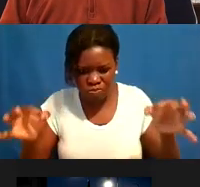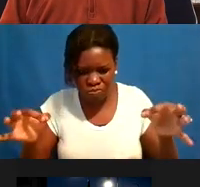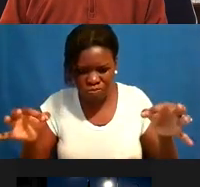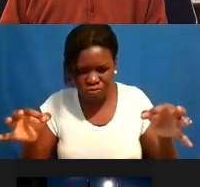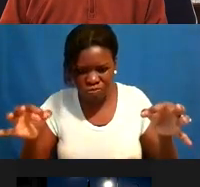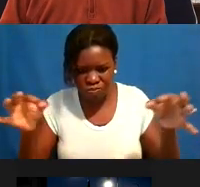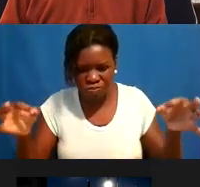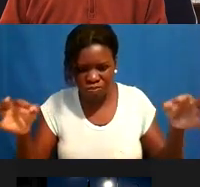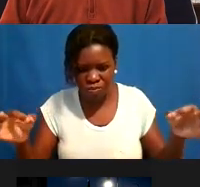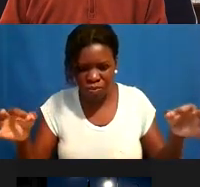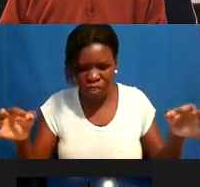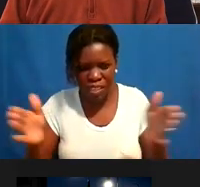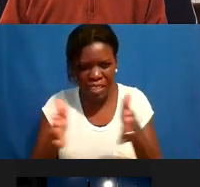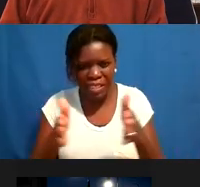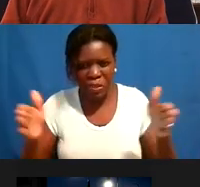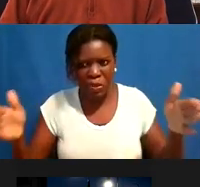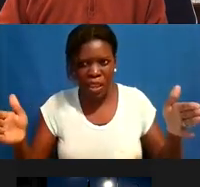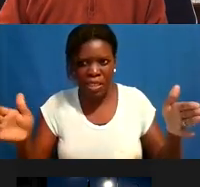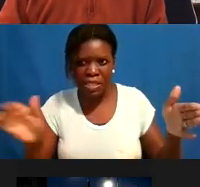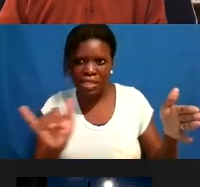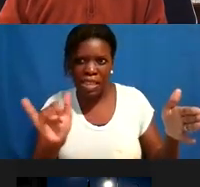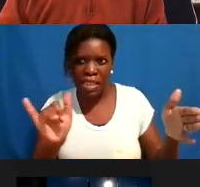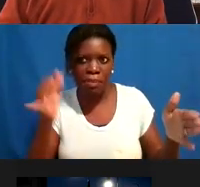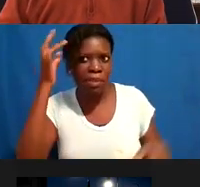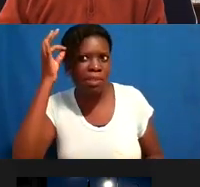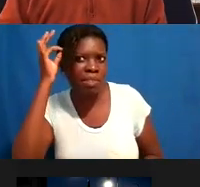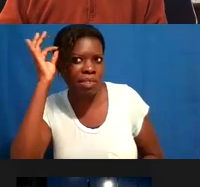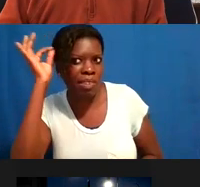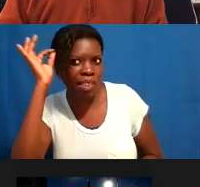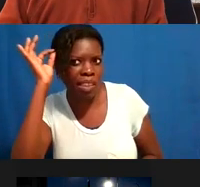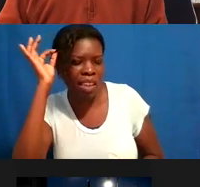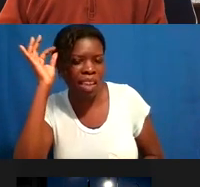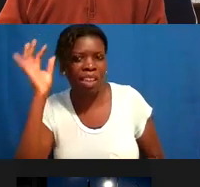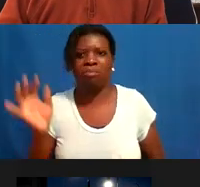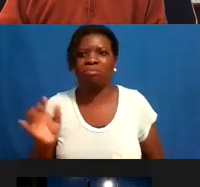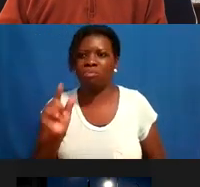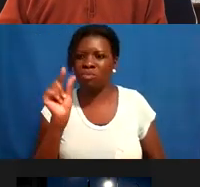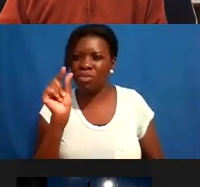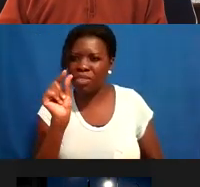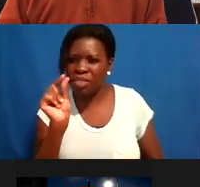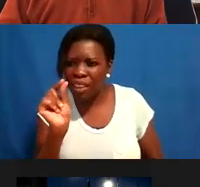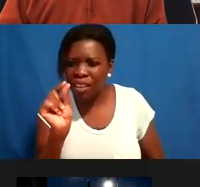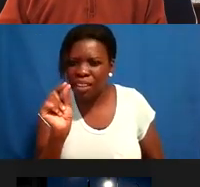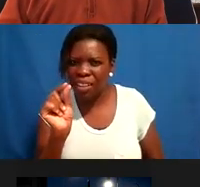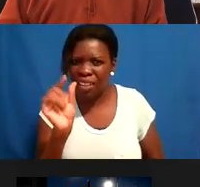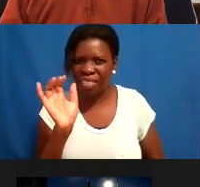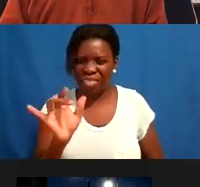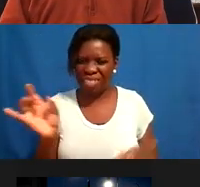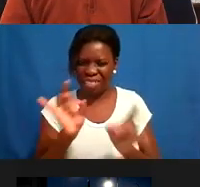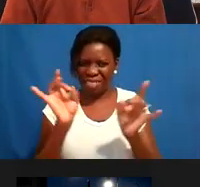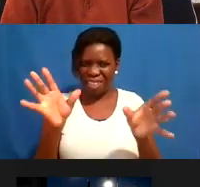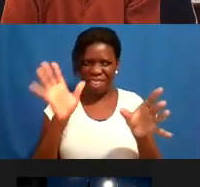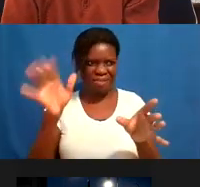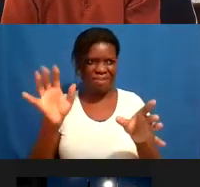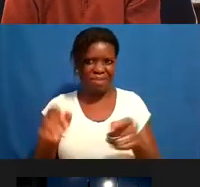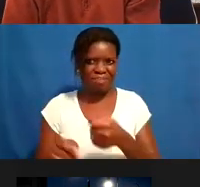of a single human hair, right? So they're really tiny. And so you would think, well, that's a terrible fate. You know, they'll just get tossed